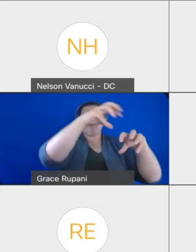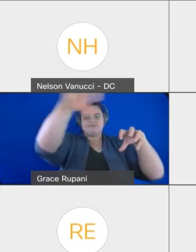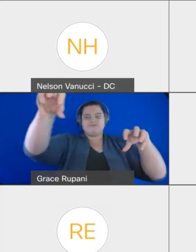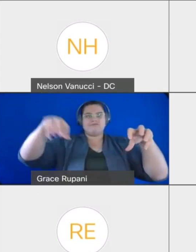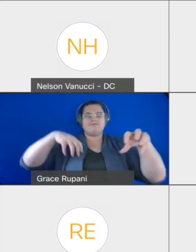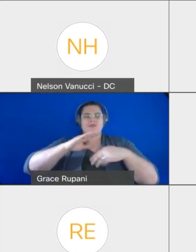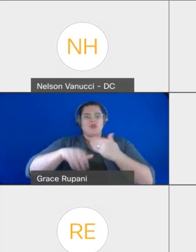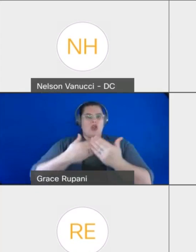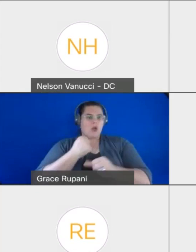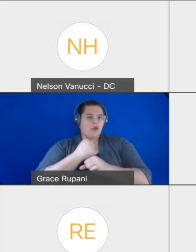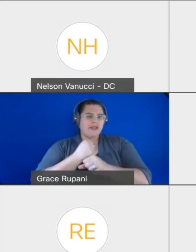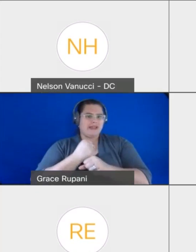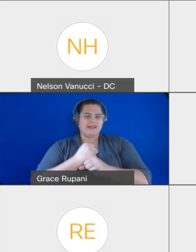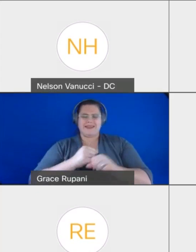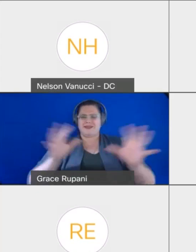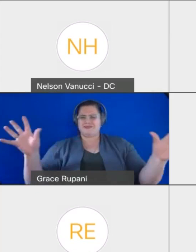know,